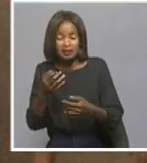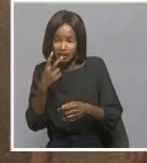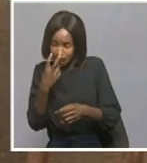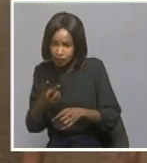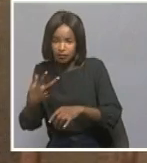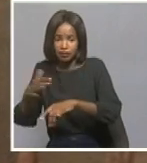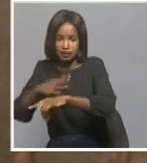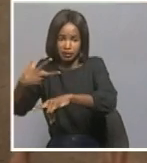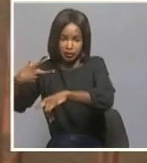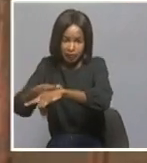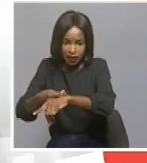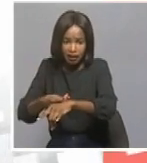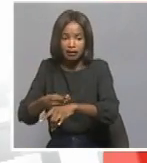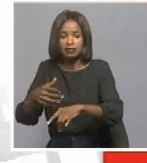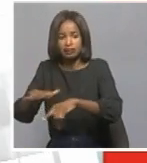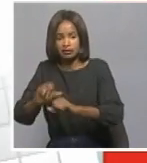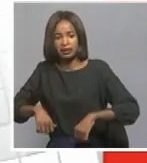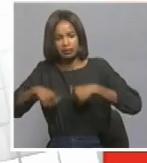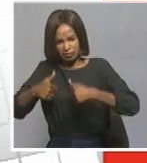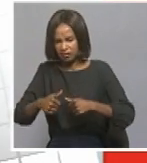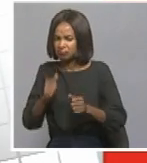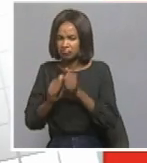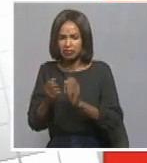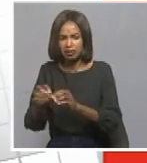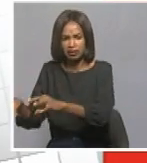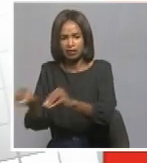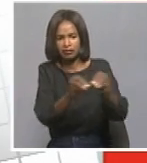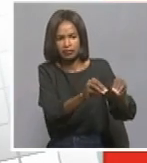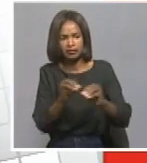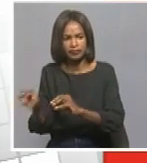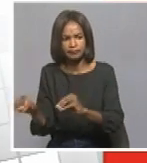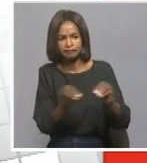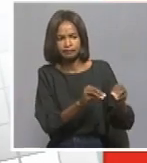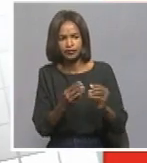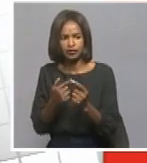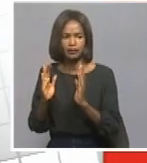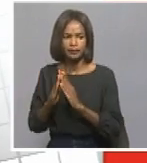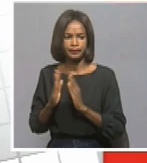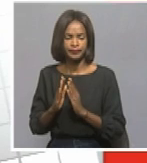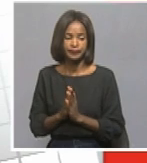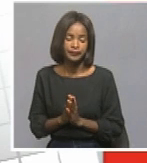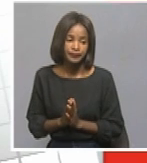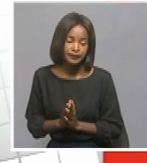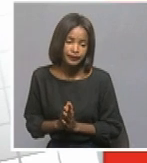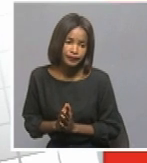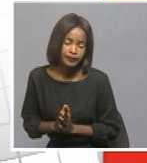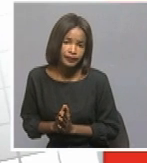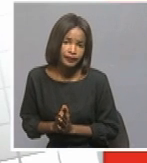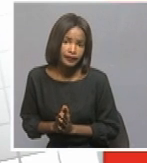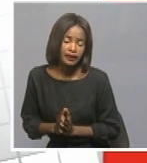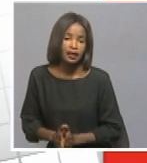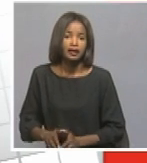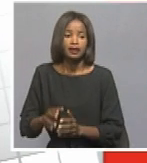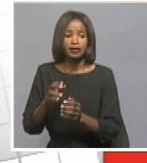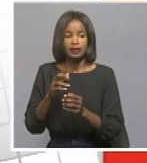healthy. Personally, I think those fears are not warranted, but if the owners are scared of their animals,